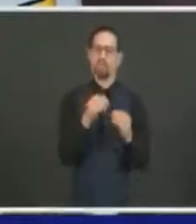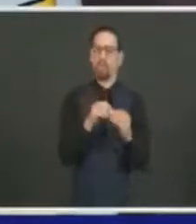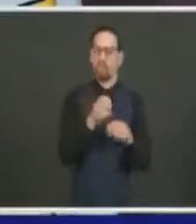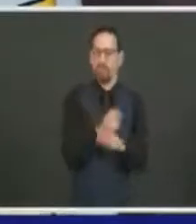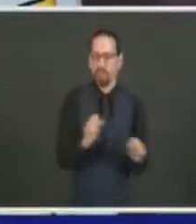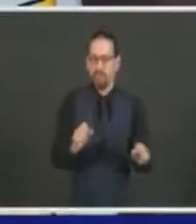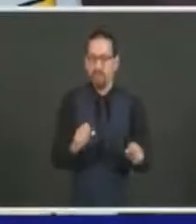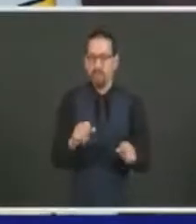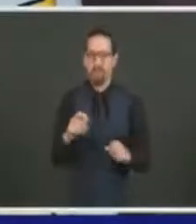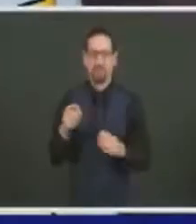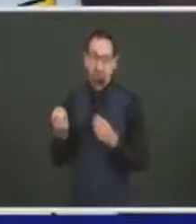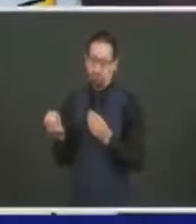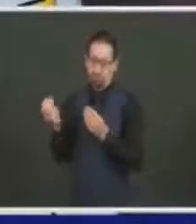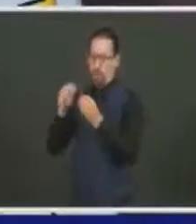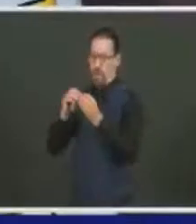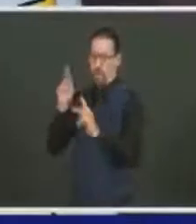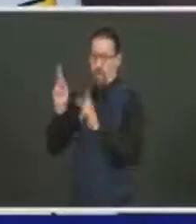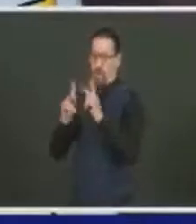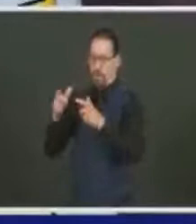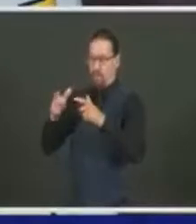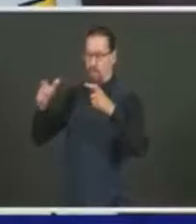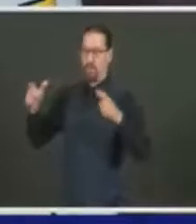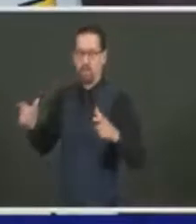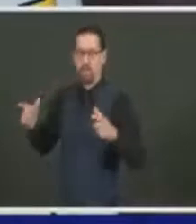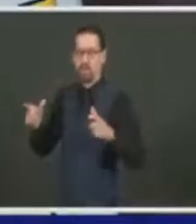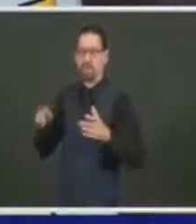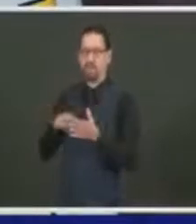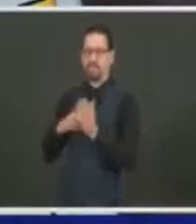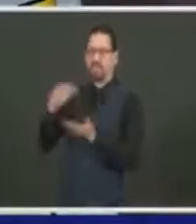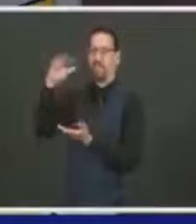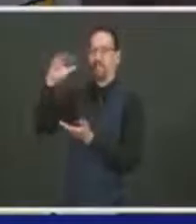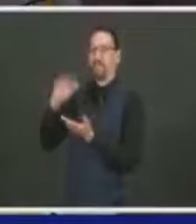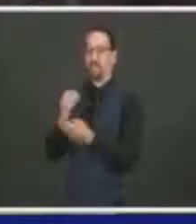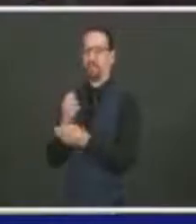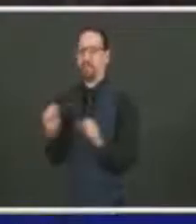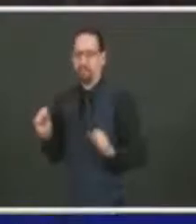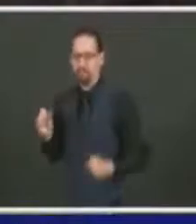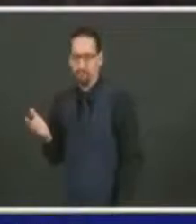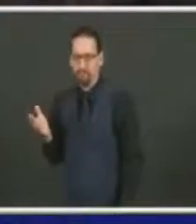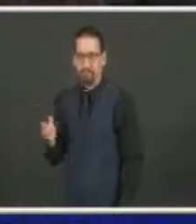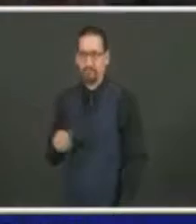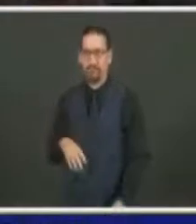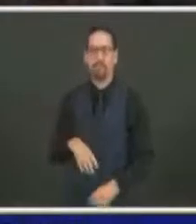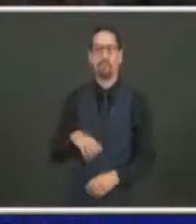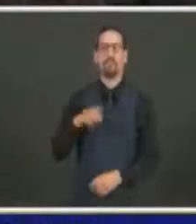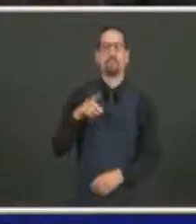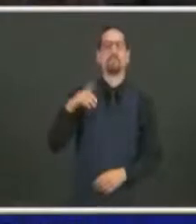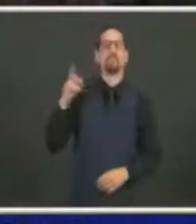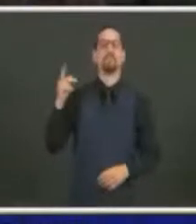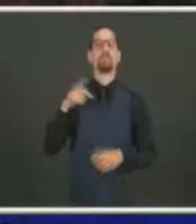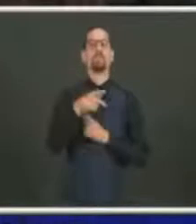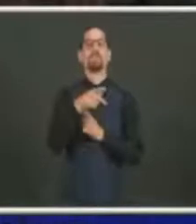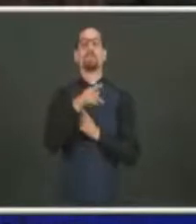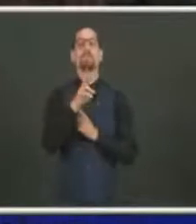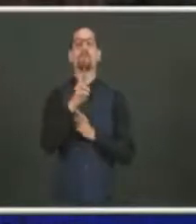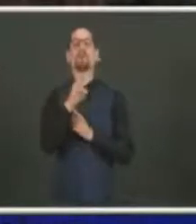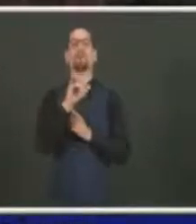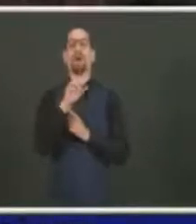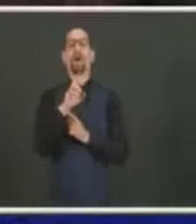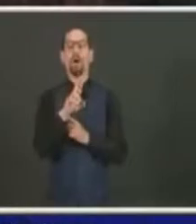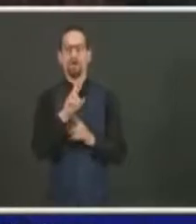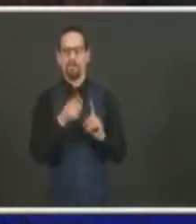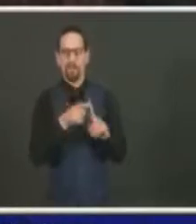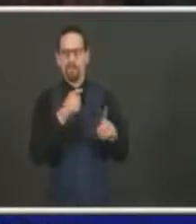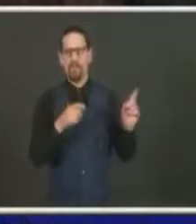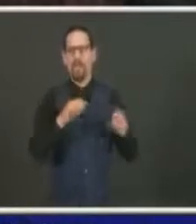Commerce, Stephen Pryor is here. He and his team will continue to work with businesses every step of the way, particularly for some of the